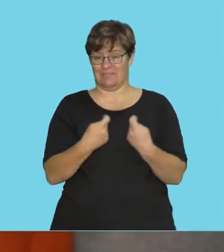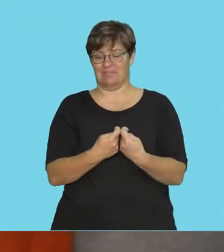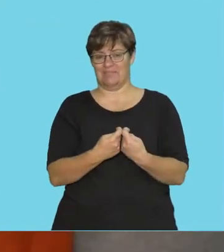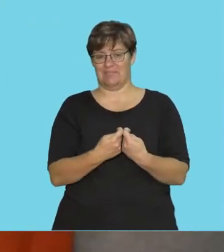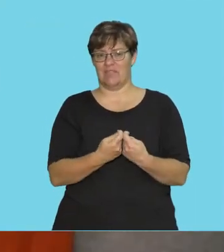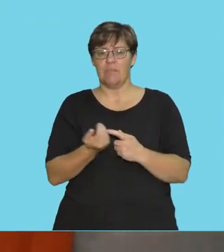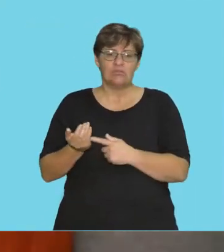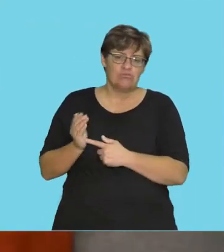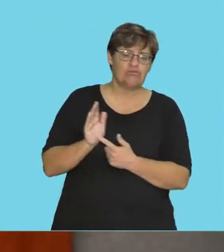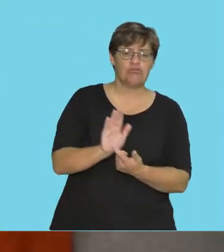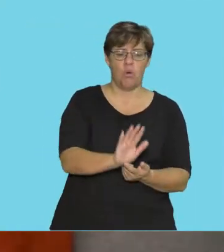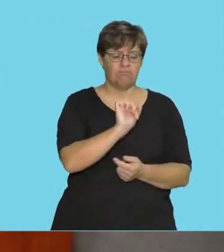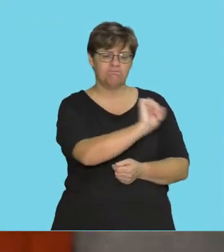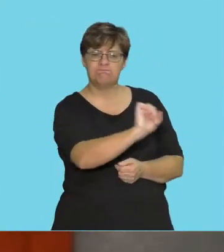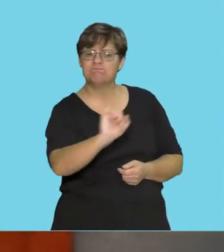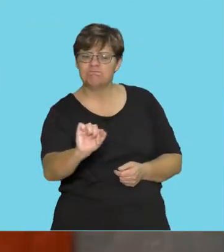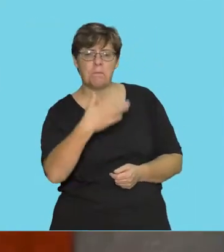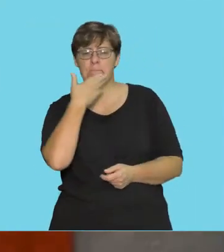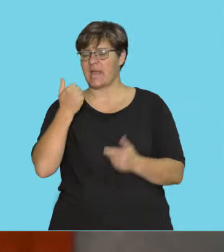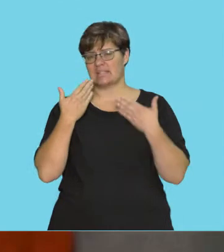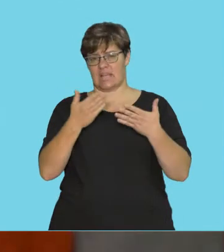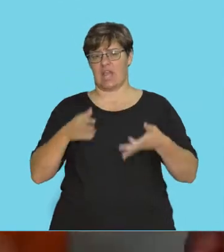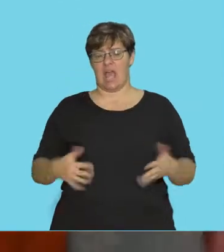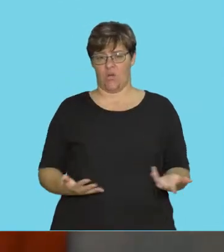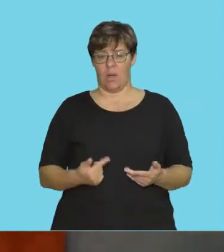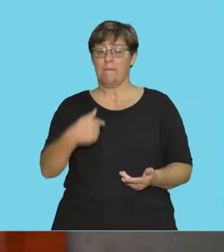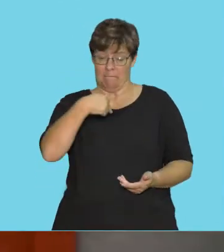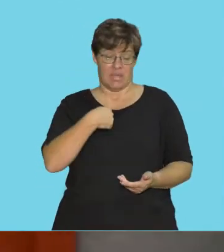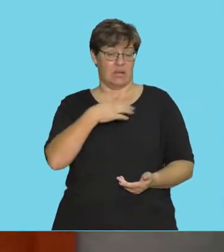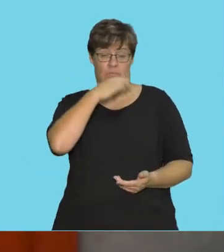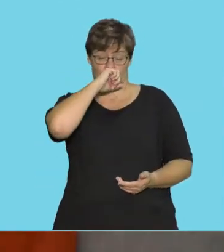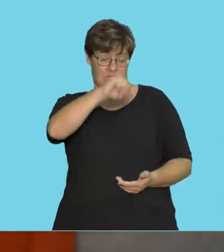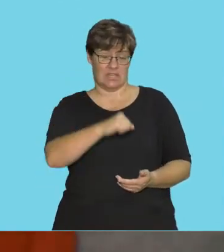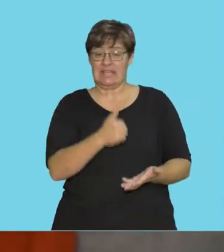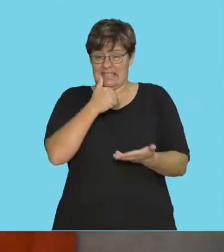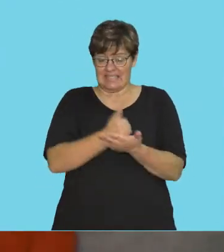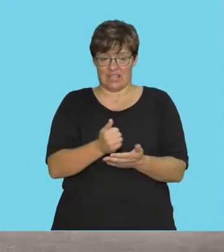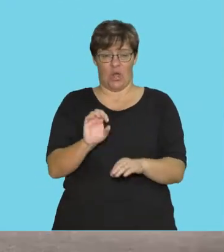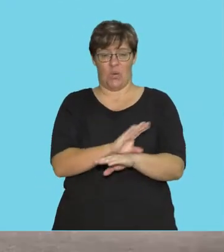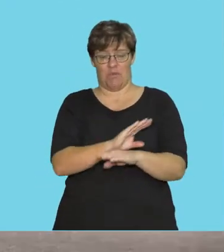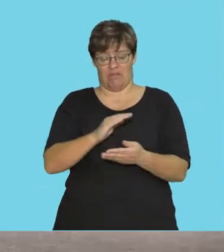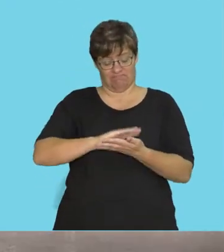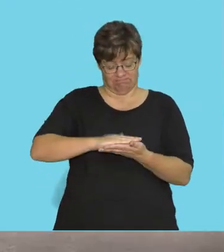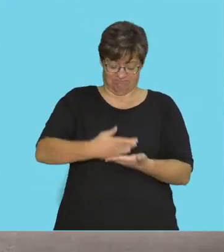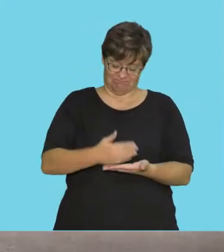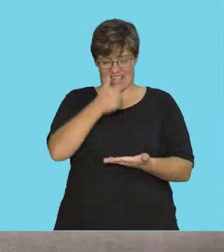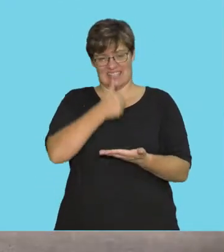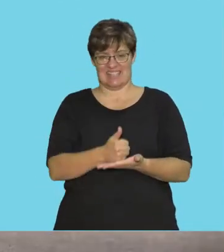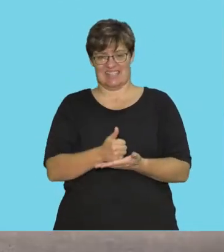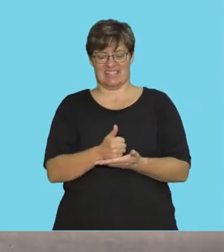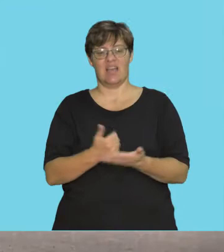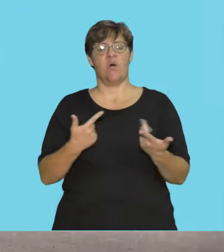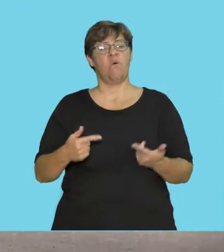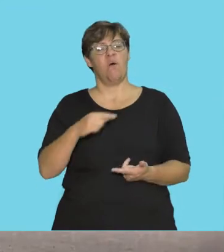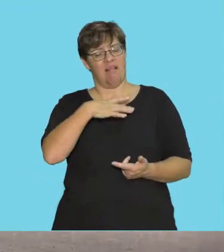team to show us how they study the best. So first of all, I love sitting when I'm working on my computer. This is how I sit. So that's why I'm